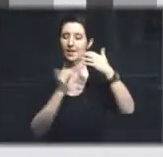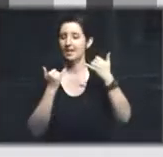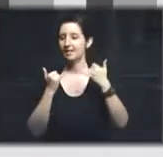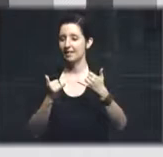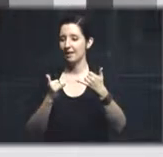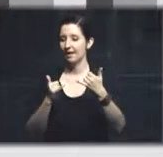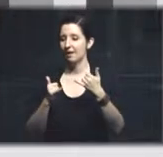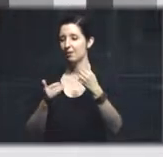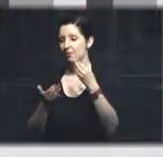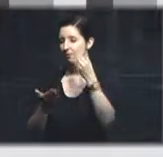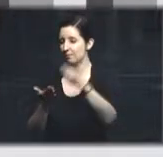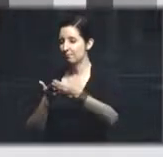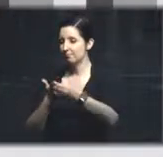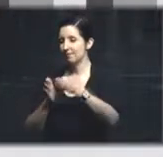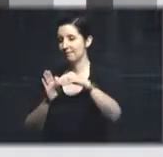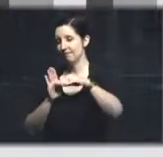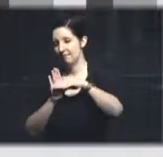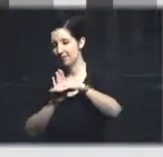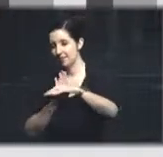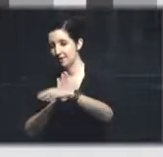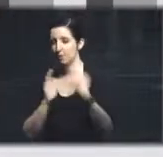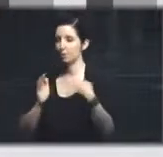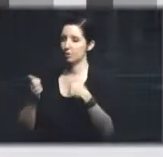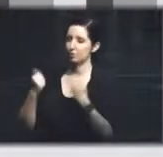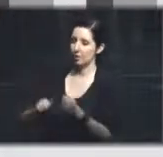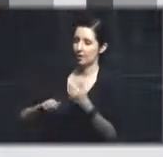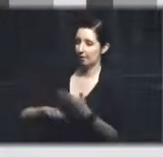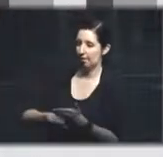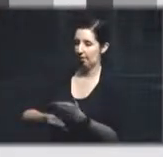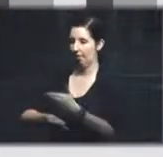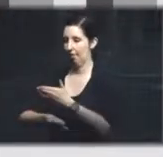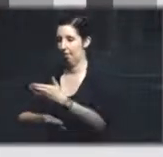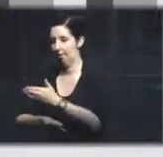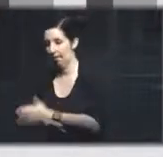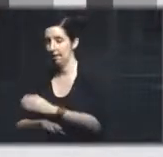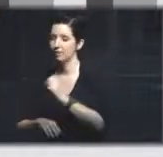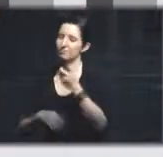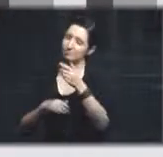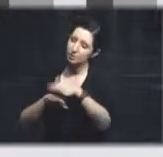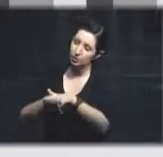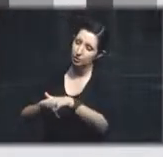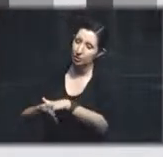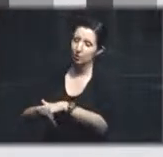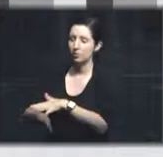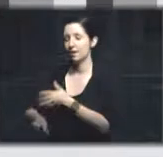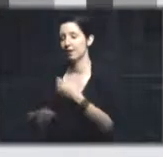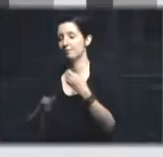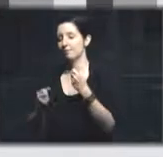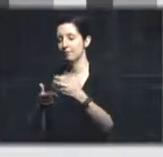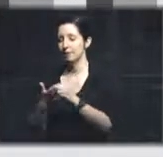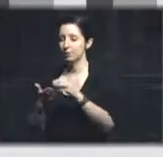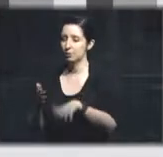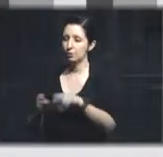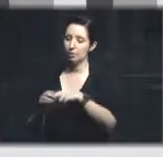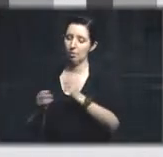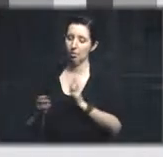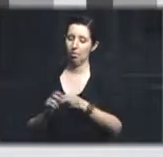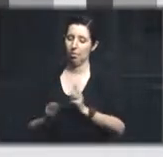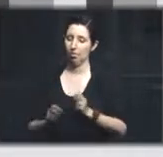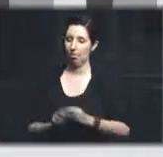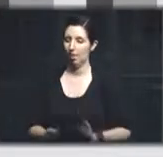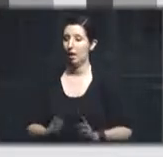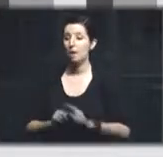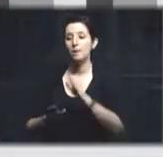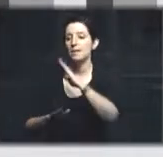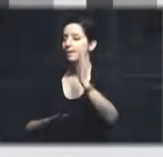the recession has gone on, we've slowly lost bits of enrollment, 2 to 3% a year. We've certainly never had the dramatic